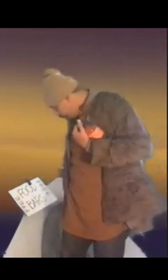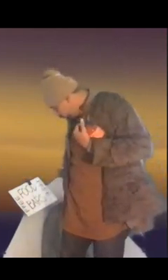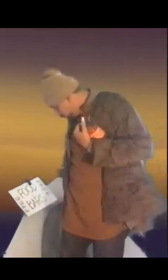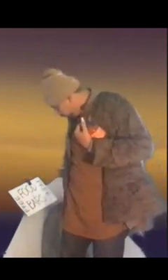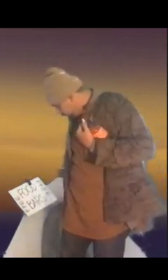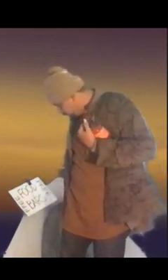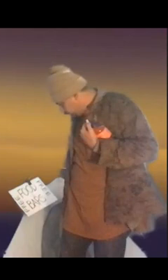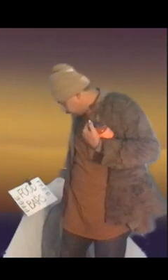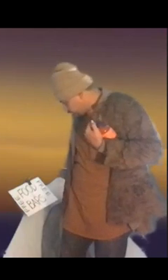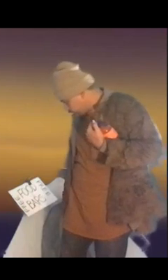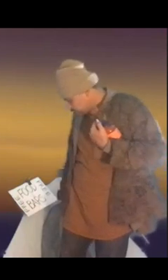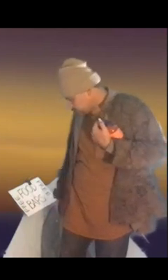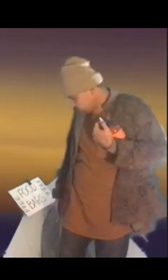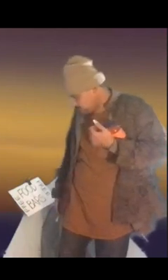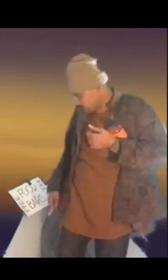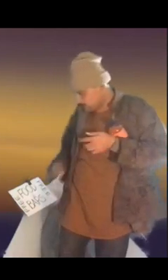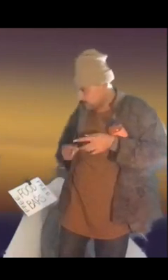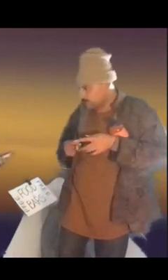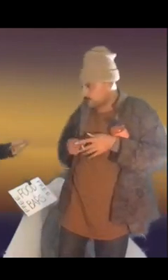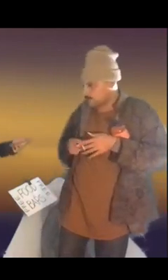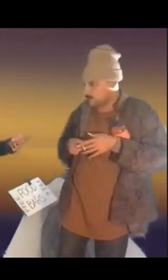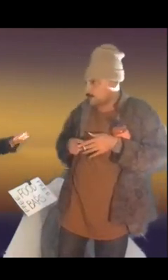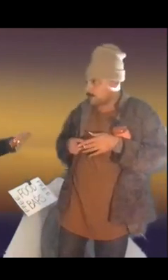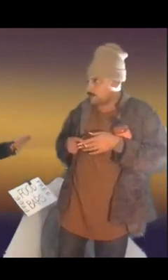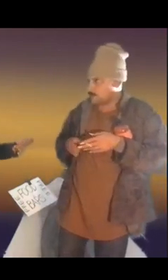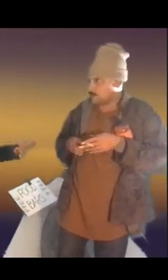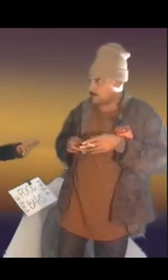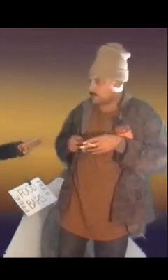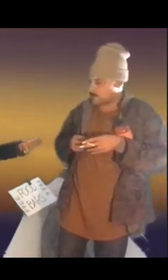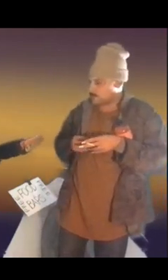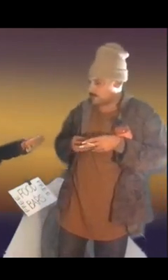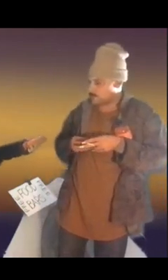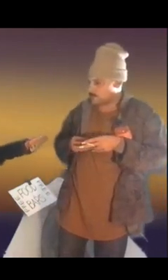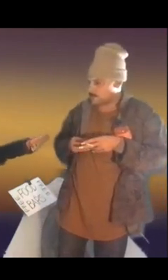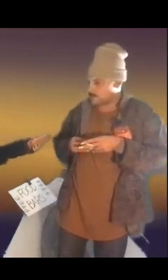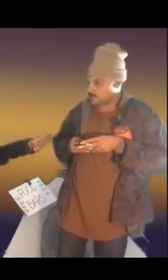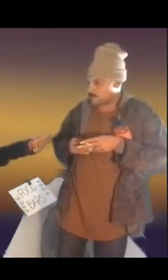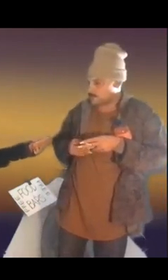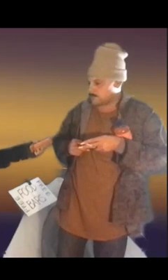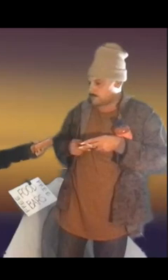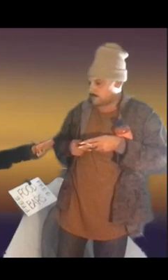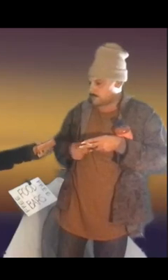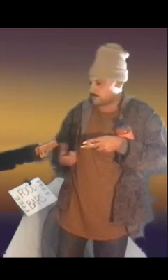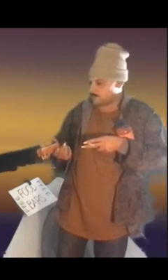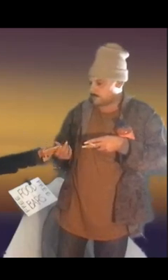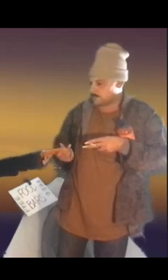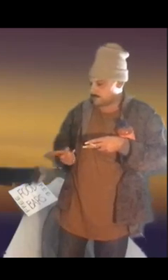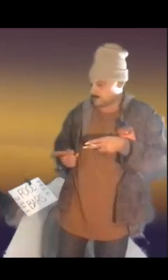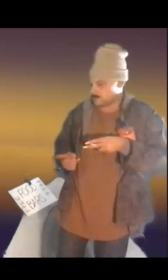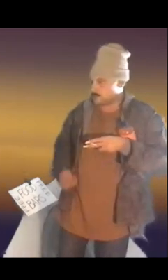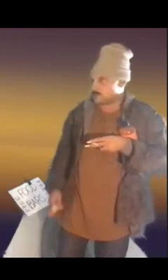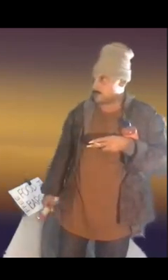is yours. And it's full of food bars. You'd be doing me a favor if you took them.